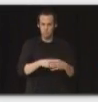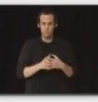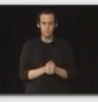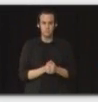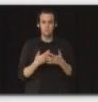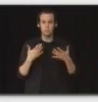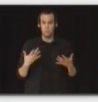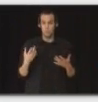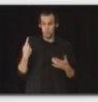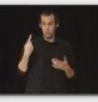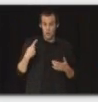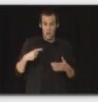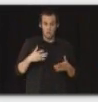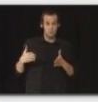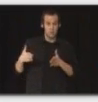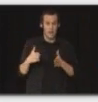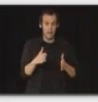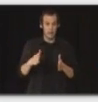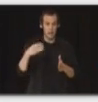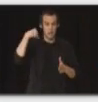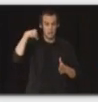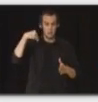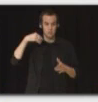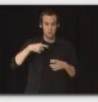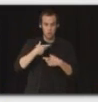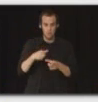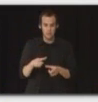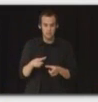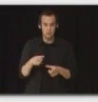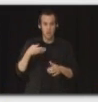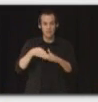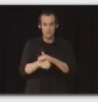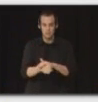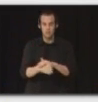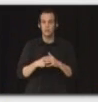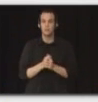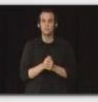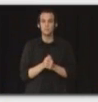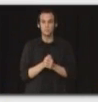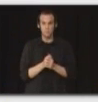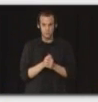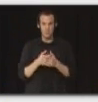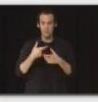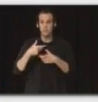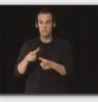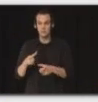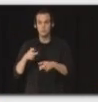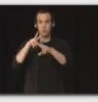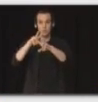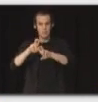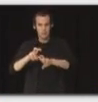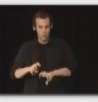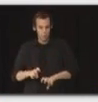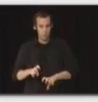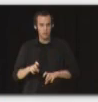regard. And to that end, we have the chair of accessibility, which has been a pioneer example. We have the research centers